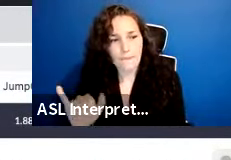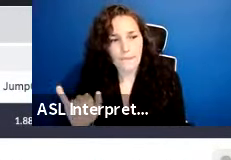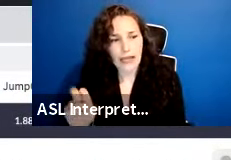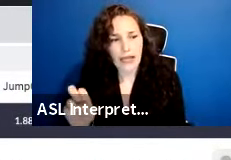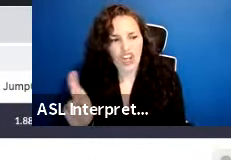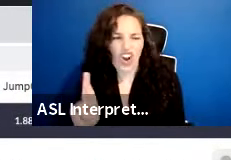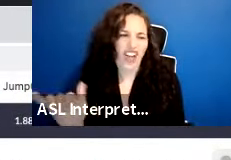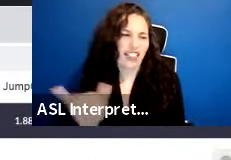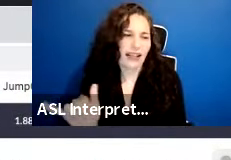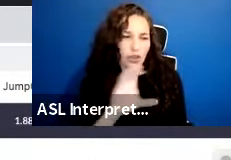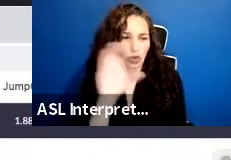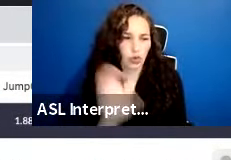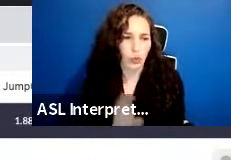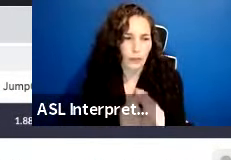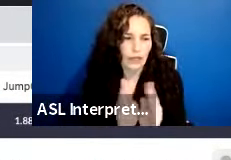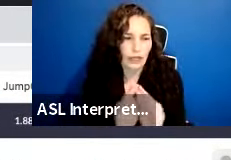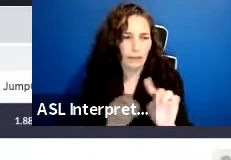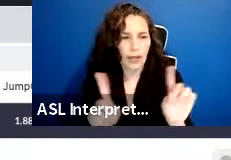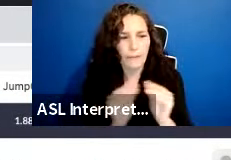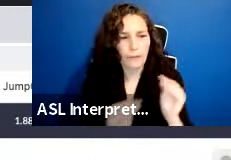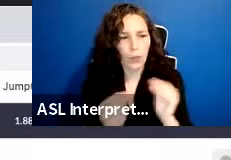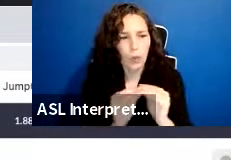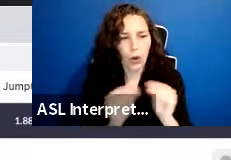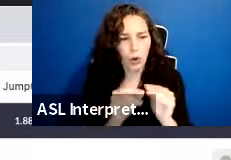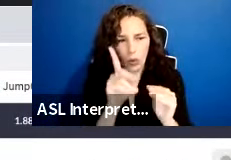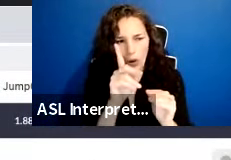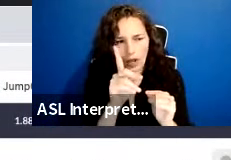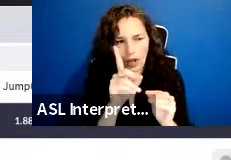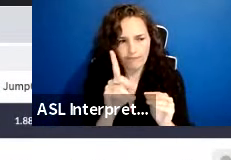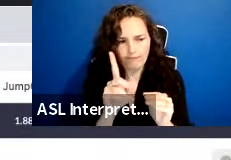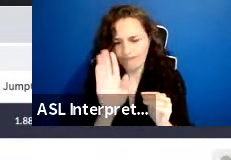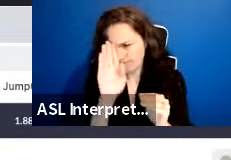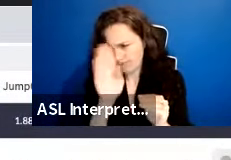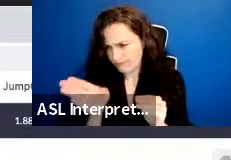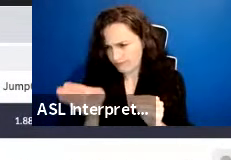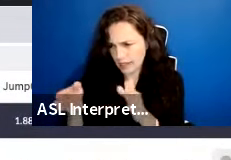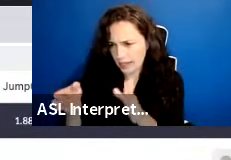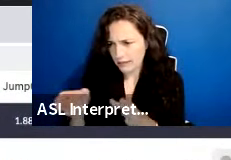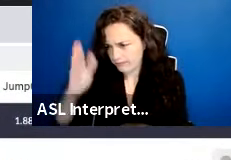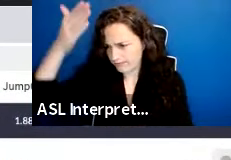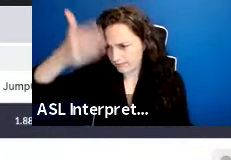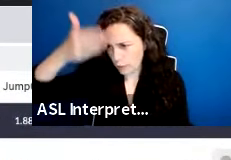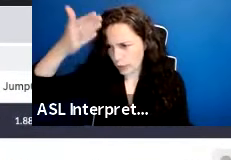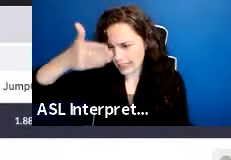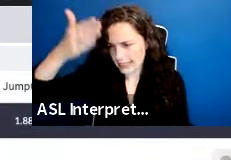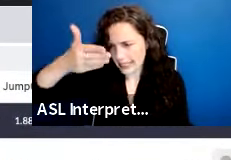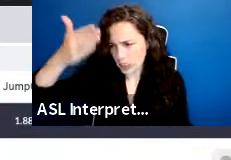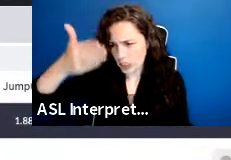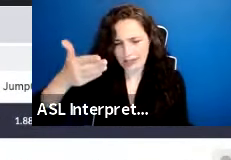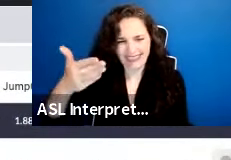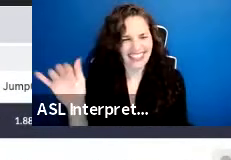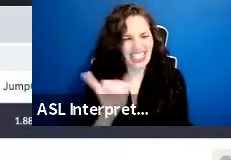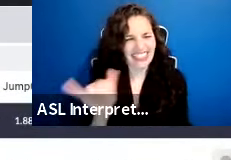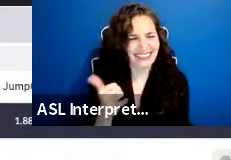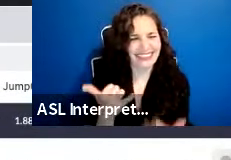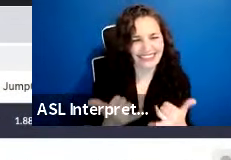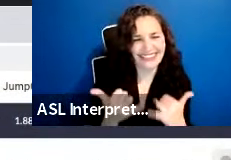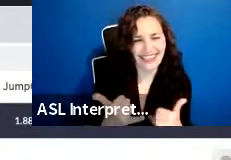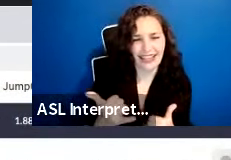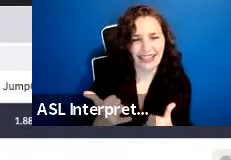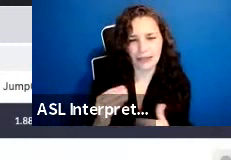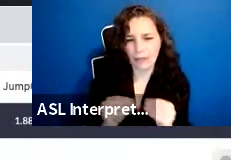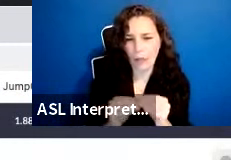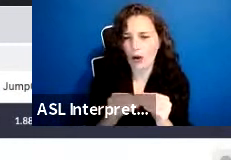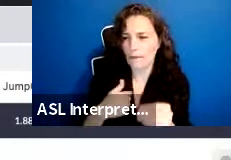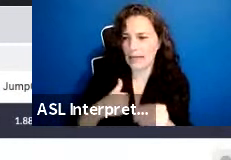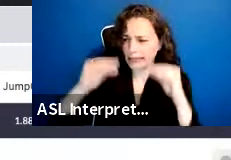except they're more one-directional. You're making a presentation, just like today's webinar is. It's more about me